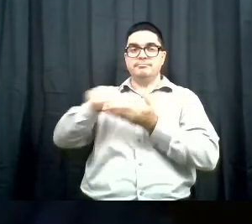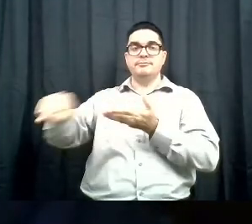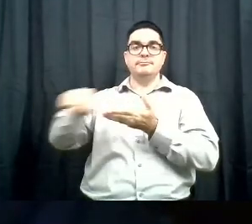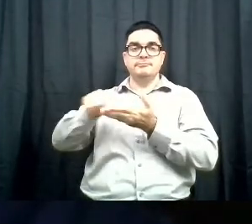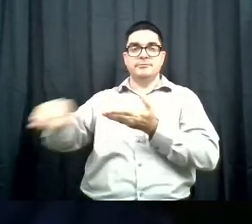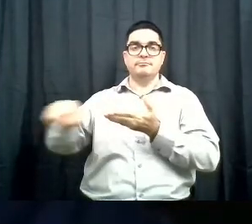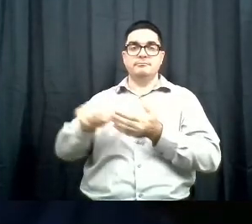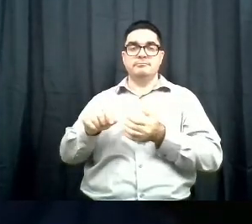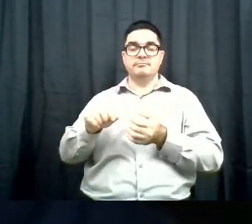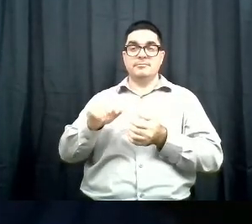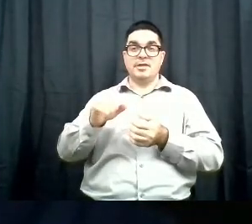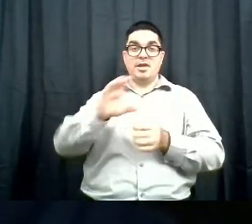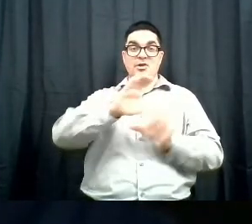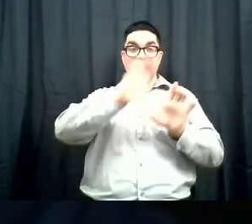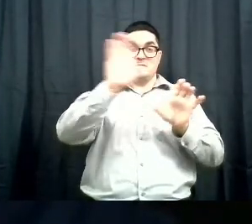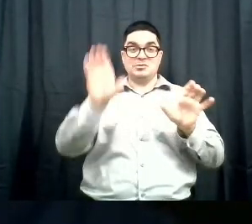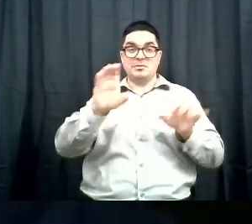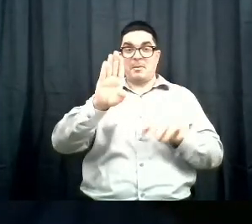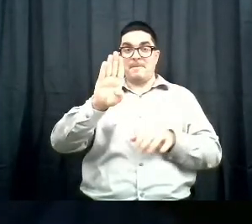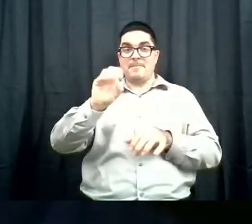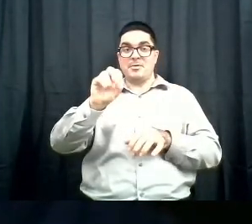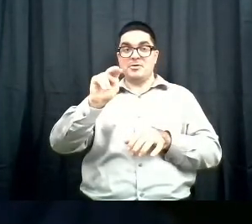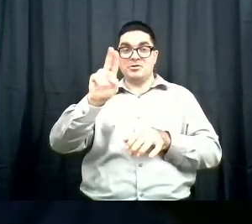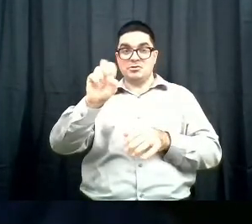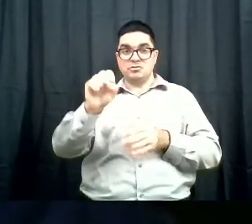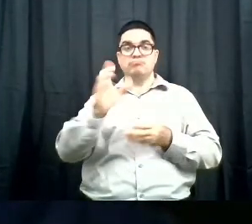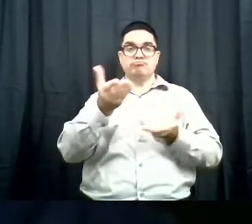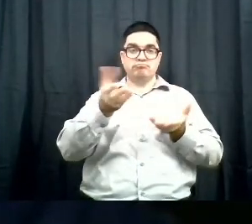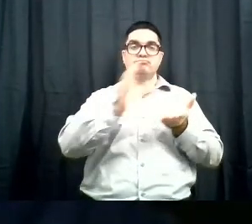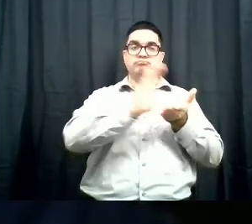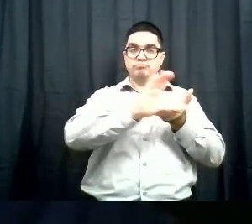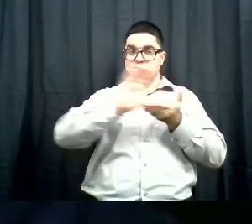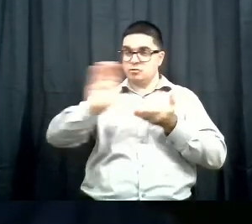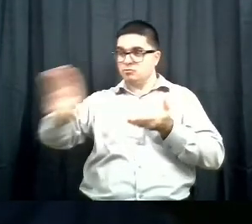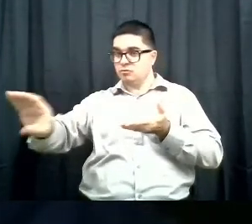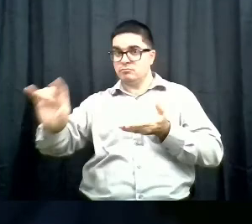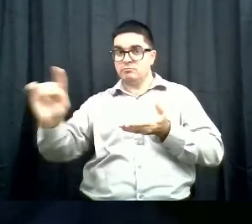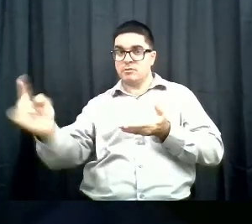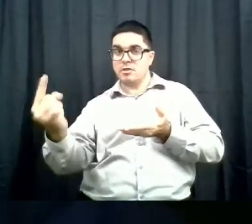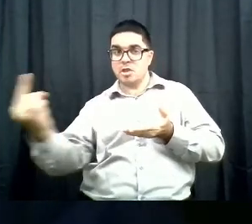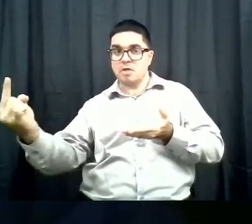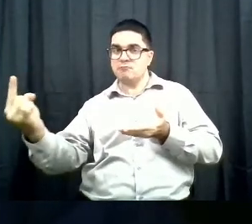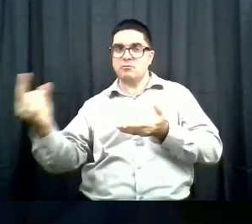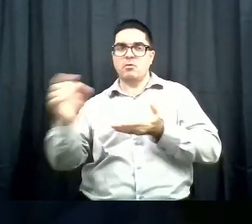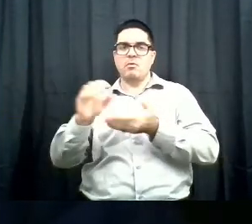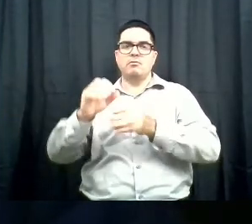again, it is a statutory compensation that employees in Puerto Rico have a right to.